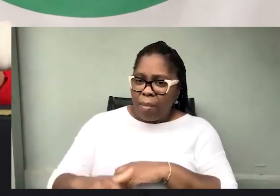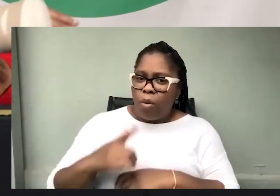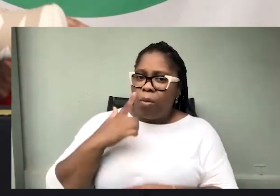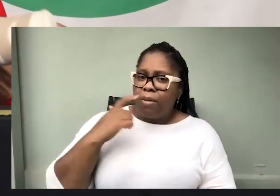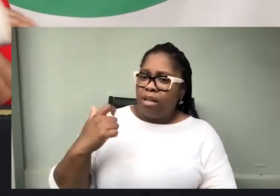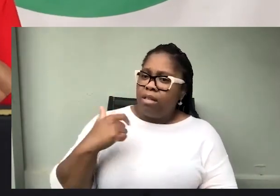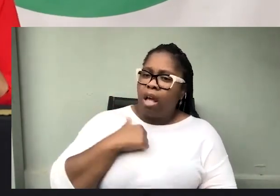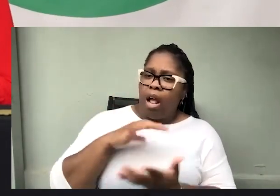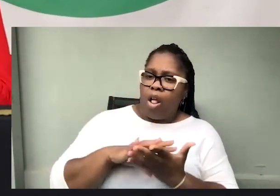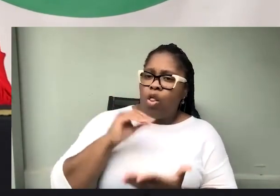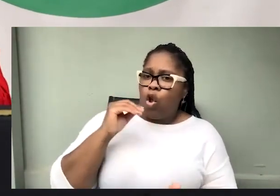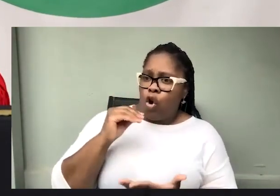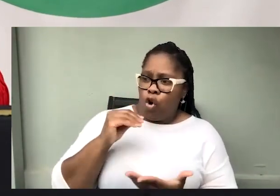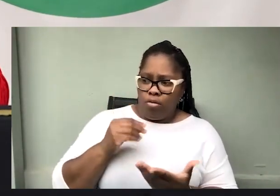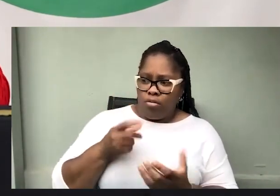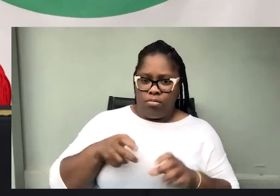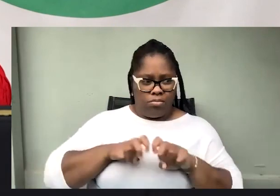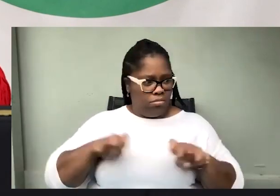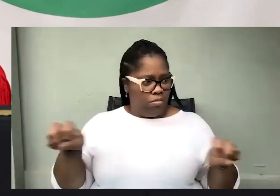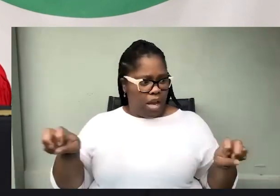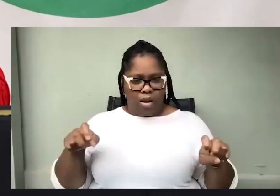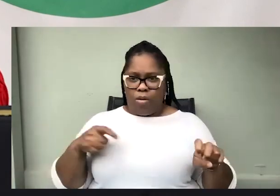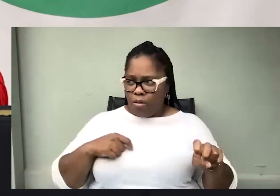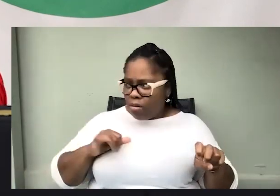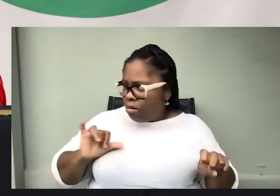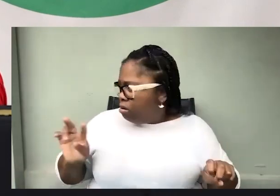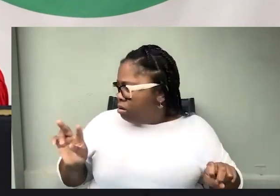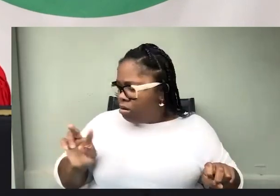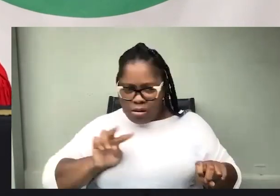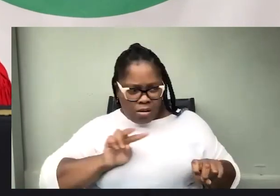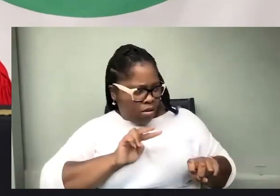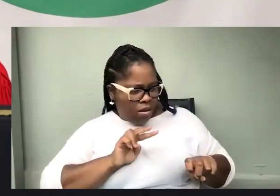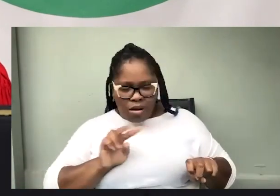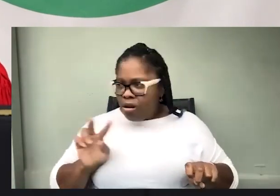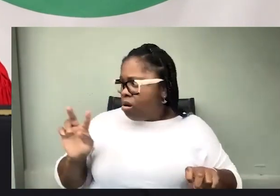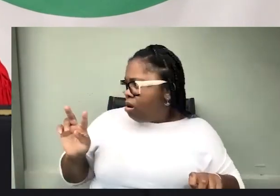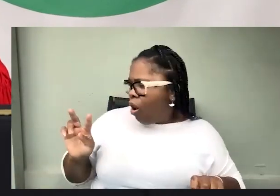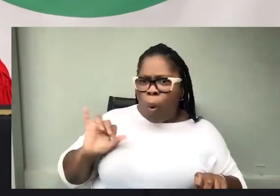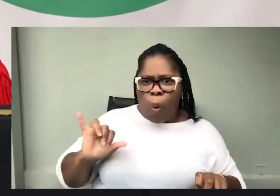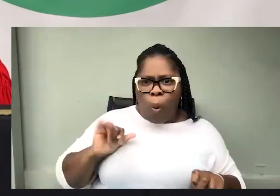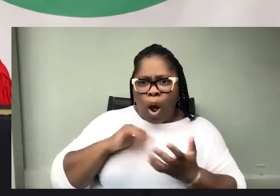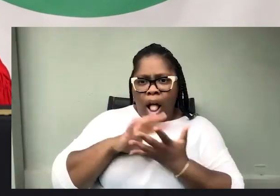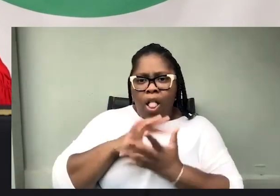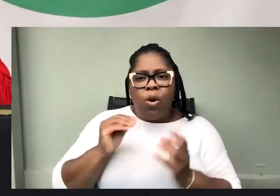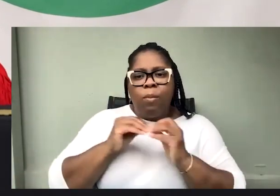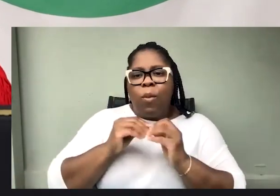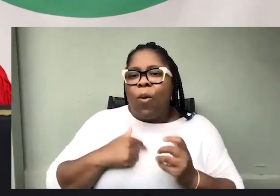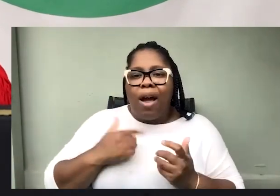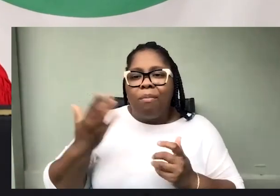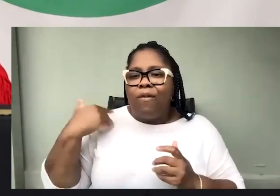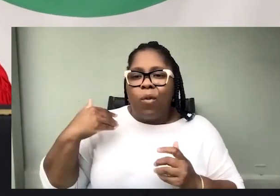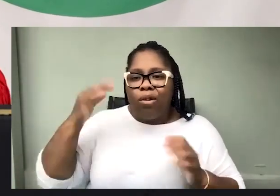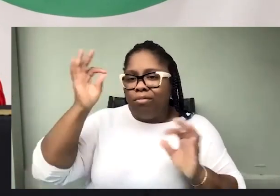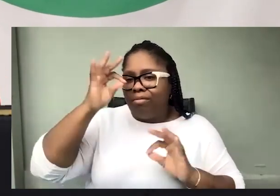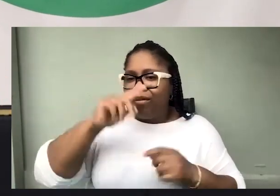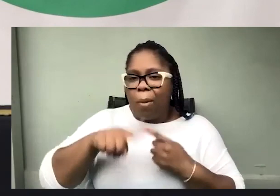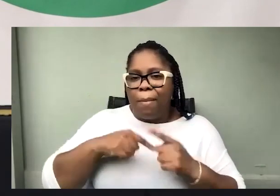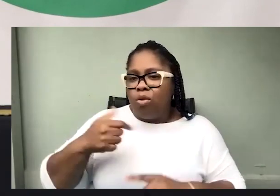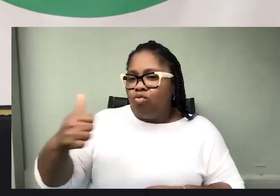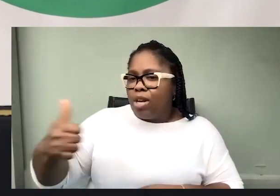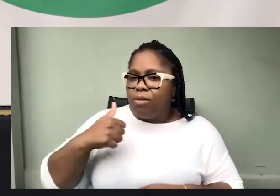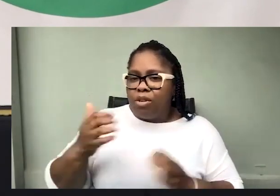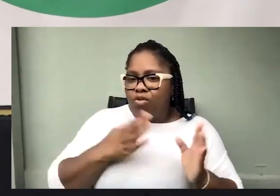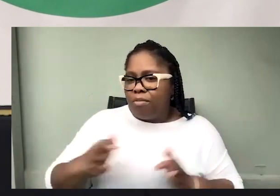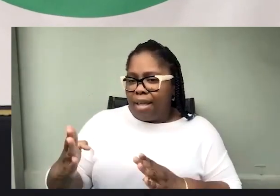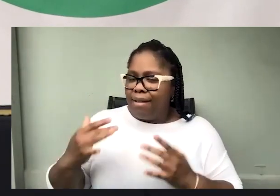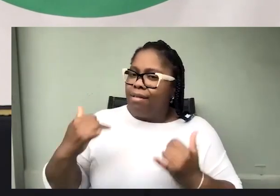because I learned just being on this panel more that I didn't really know about the transportation plan. So now